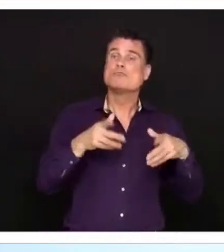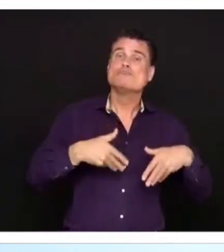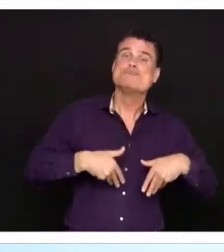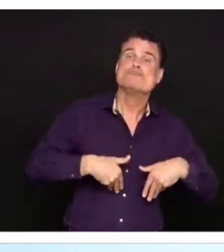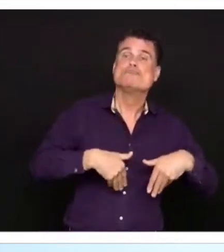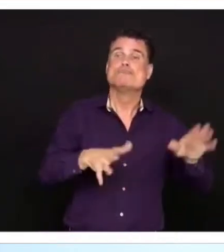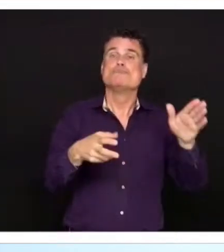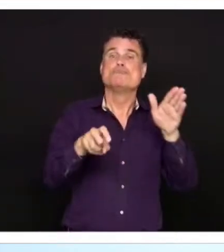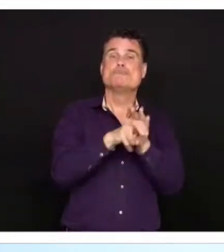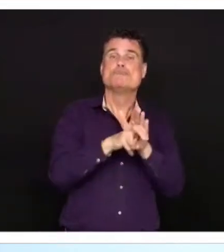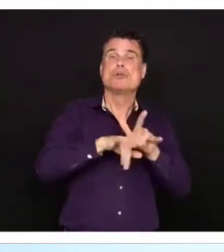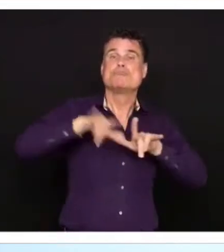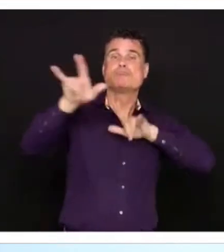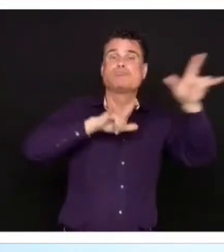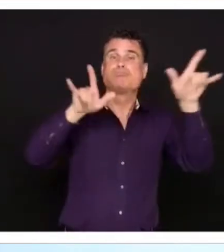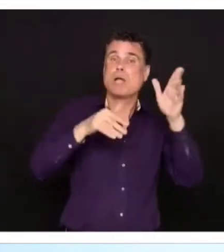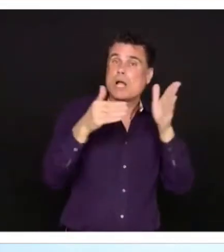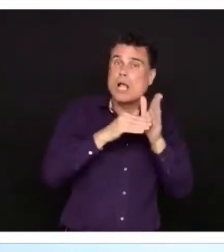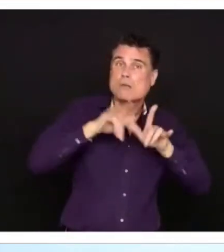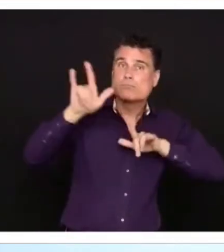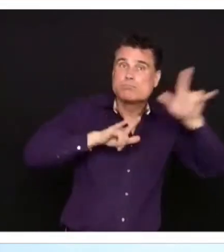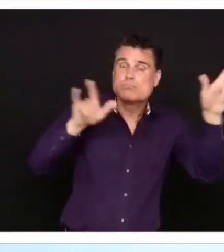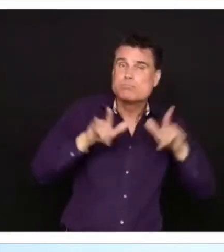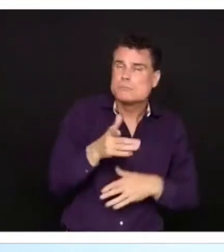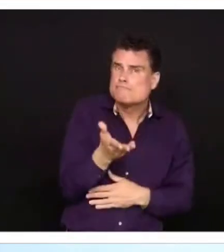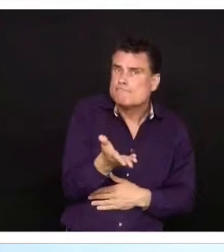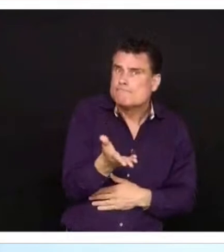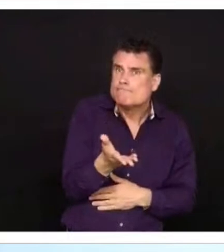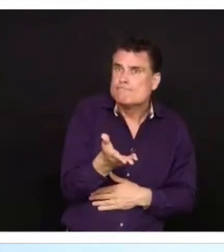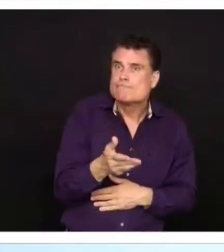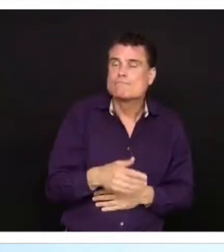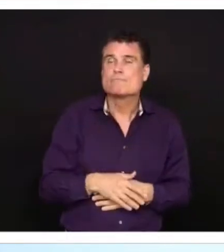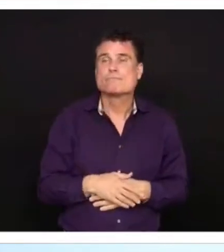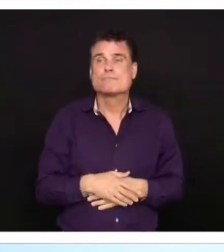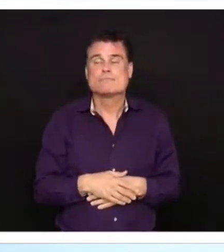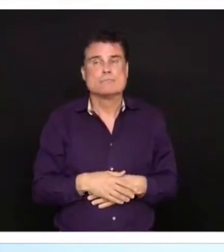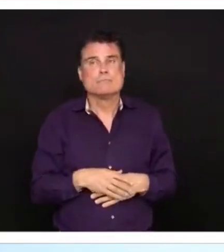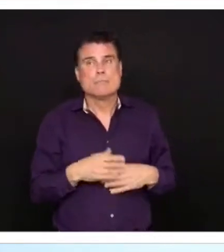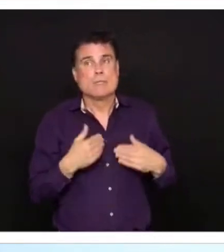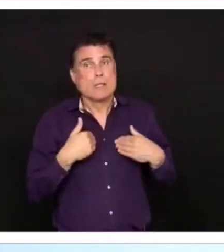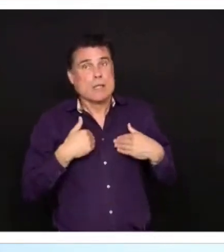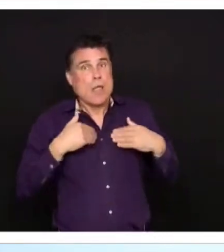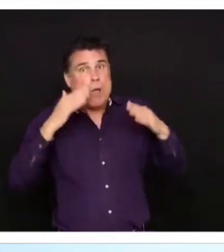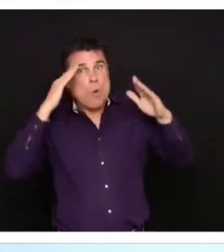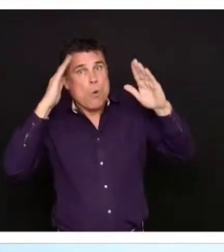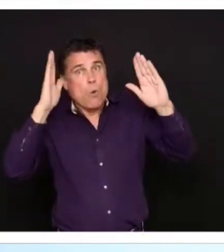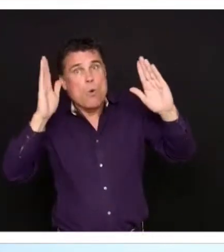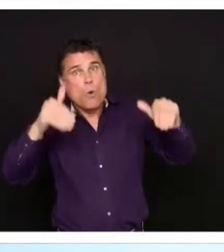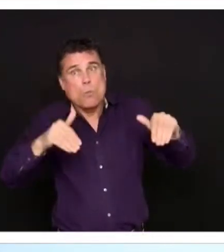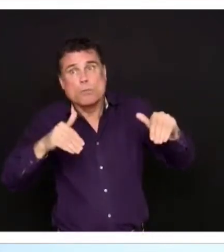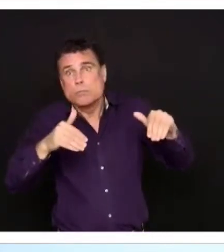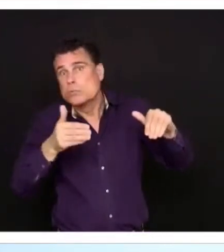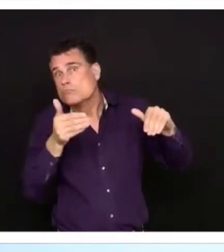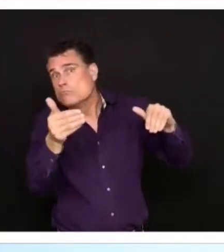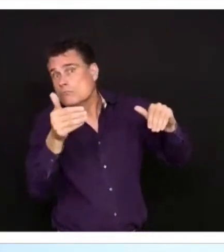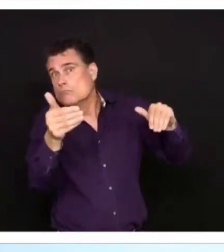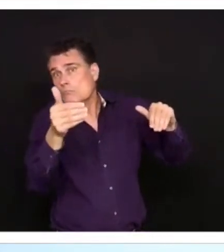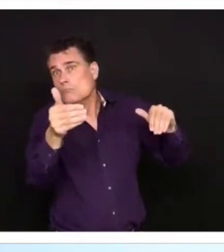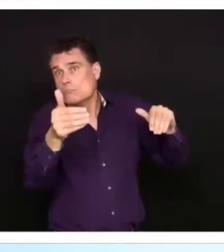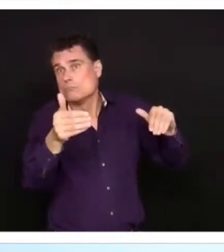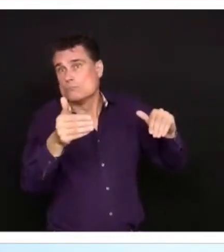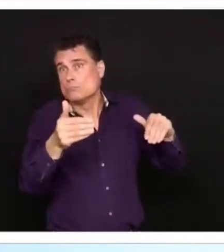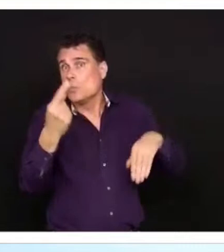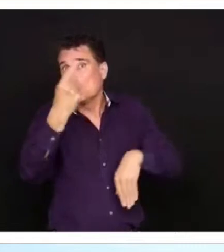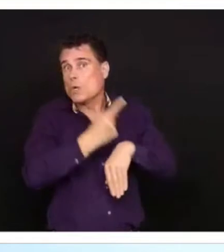travel, and both have traveled a lot, both for work but also for pleasure. And, you know, international